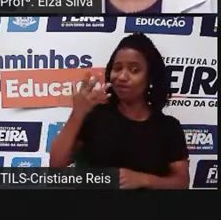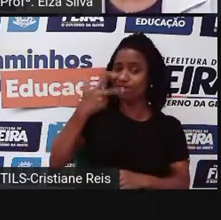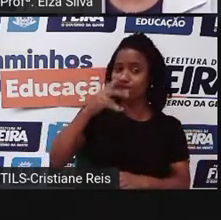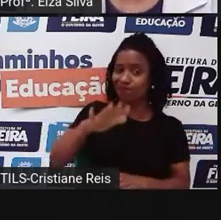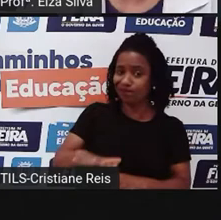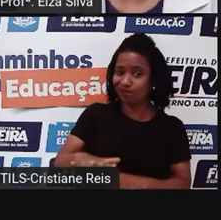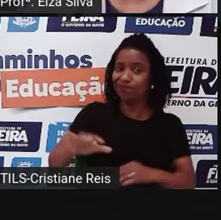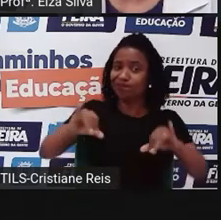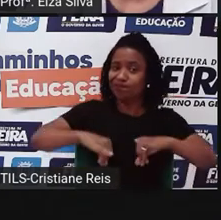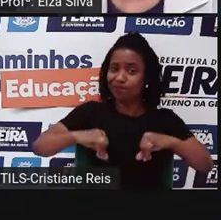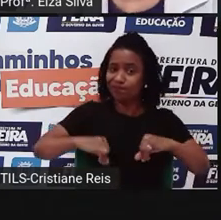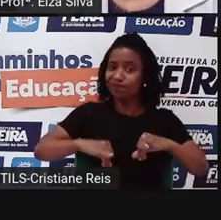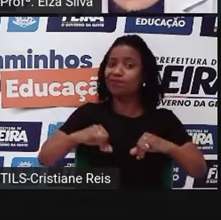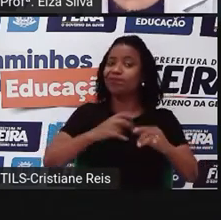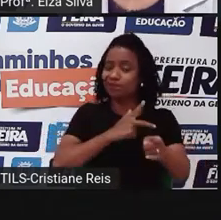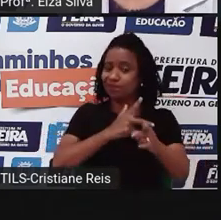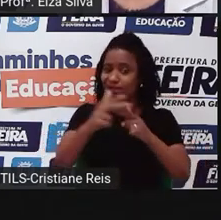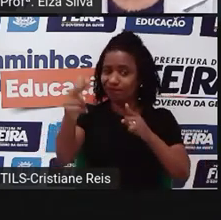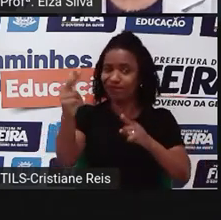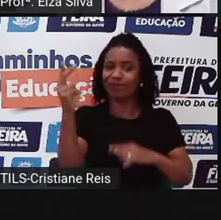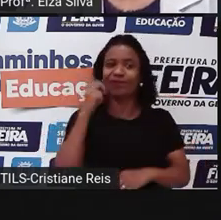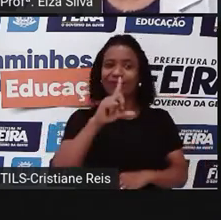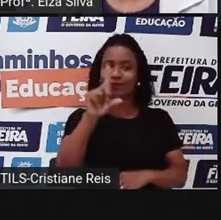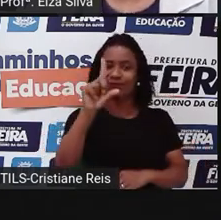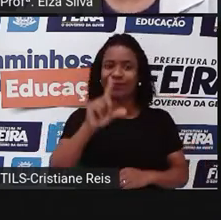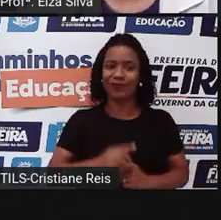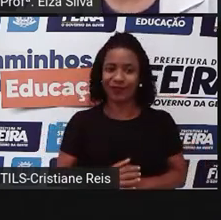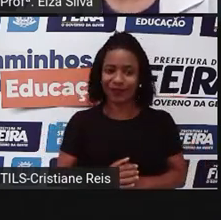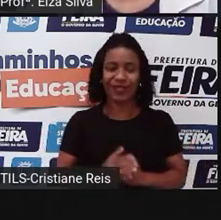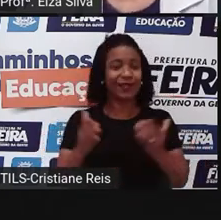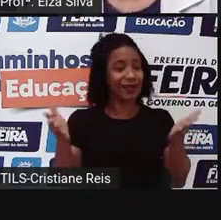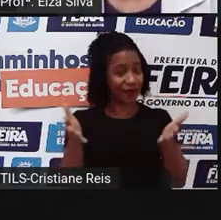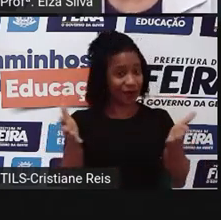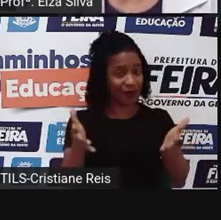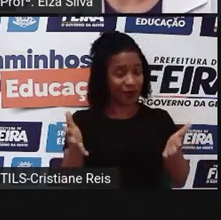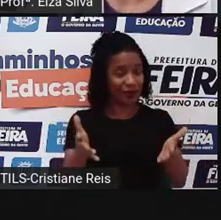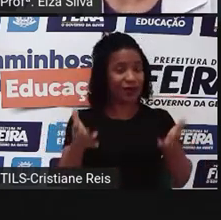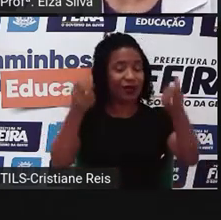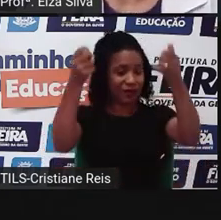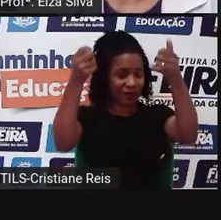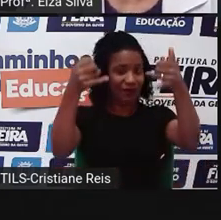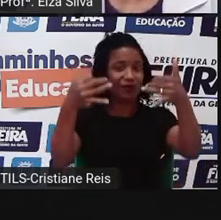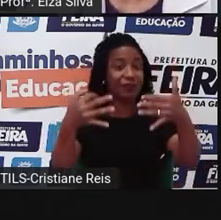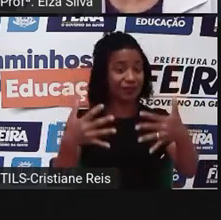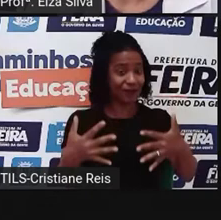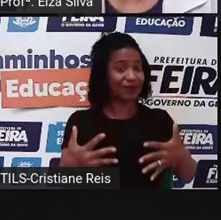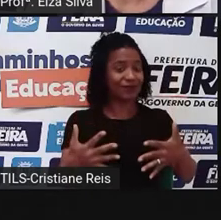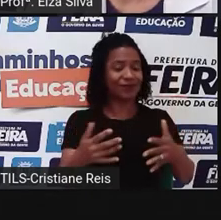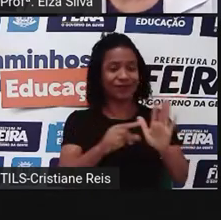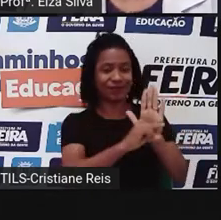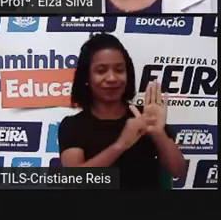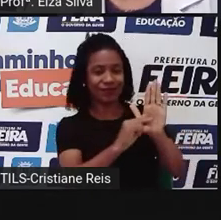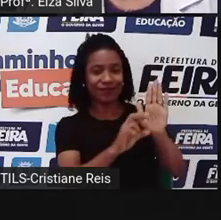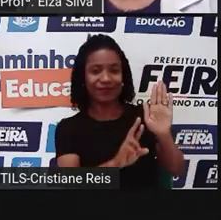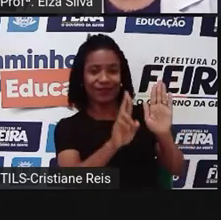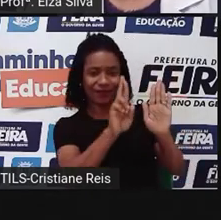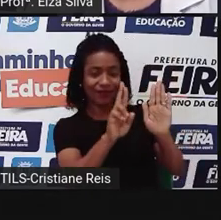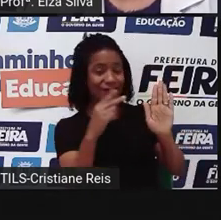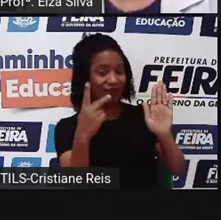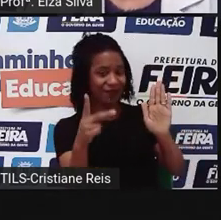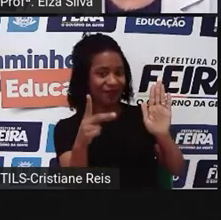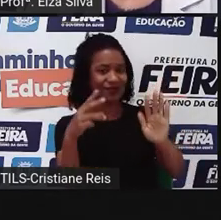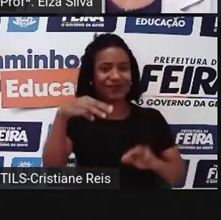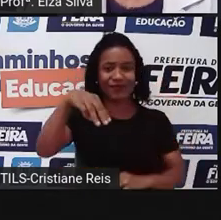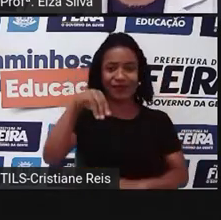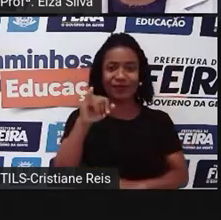nós vamos conhecer uma das obras poéticas dessa figura literária de destaque da cultura negra,